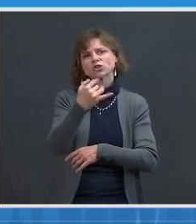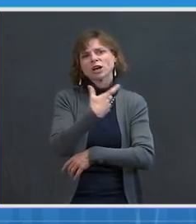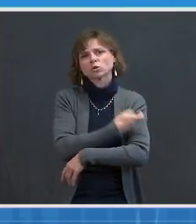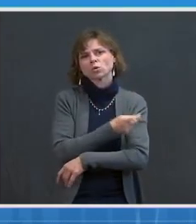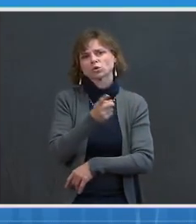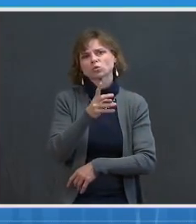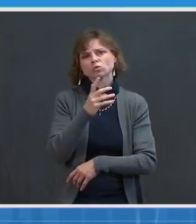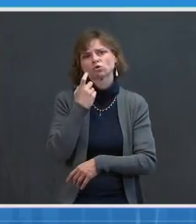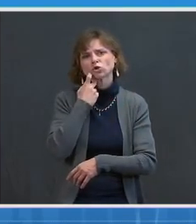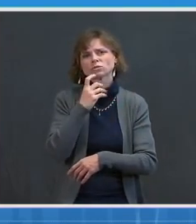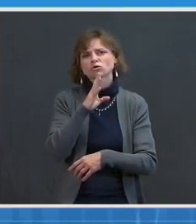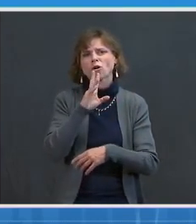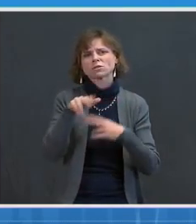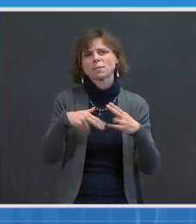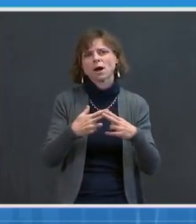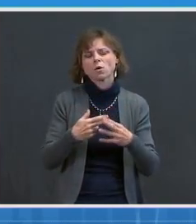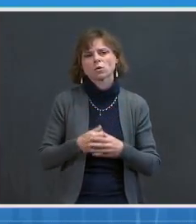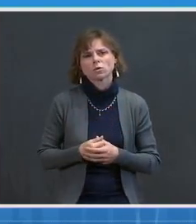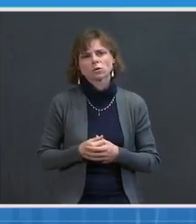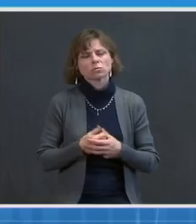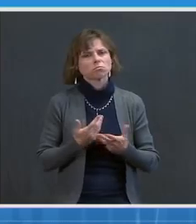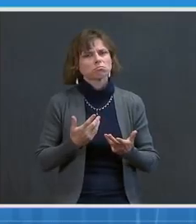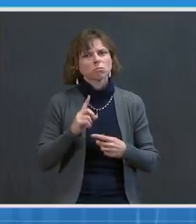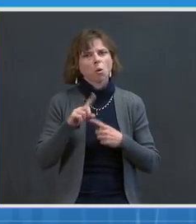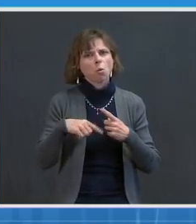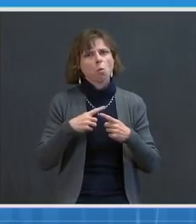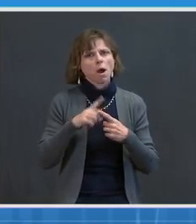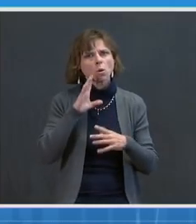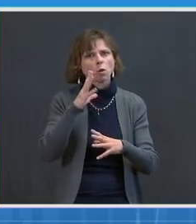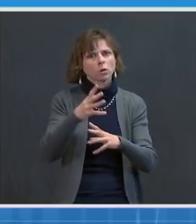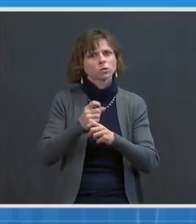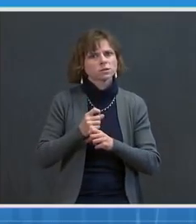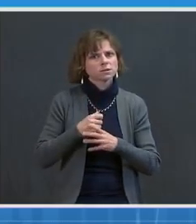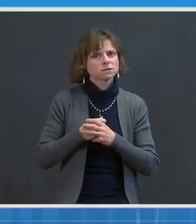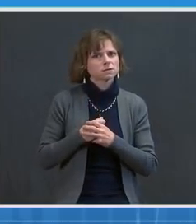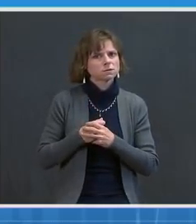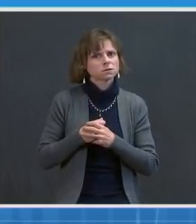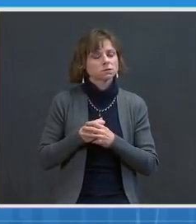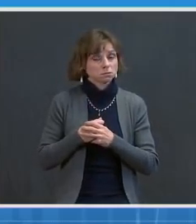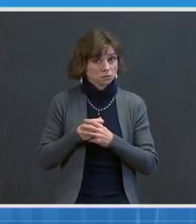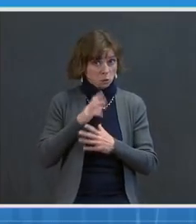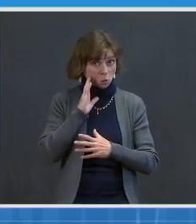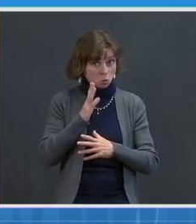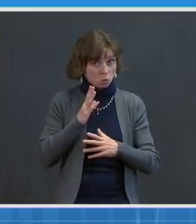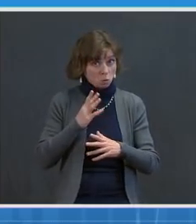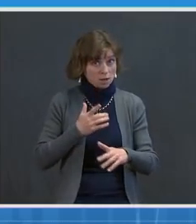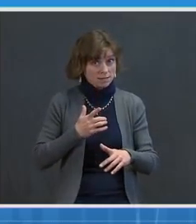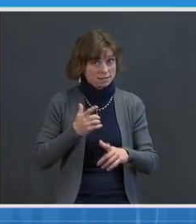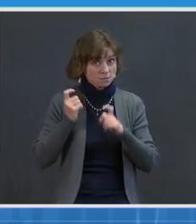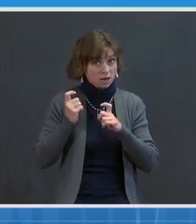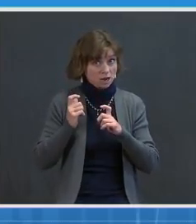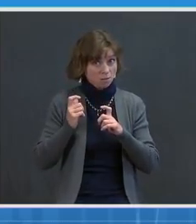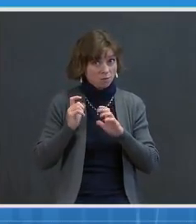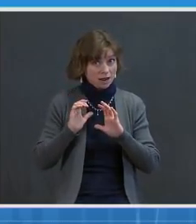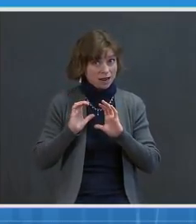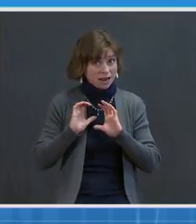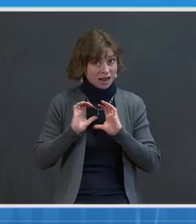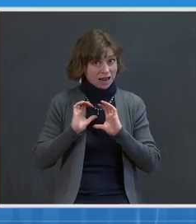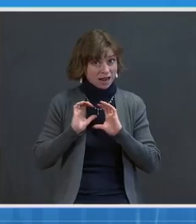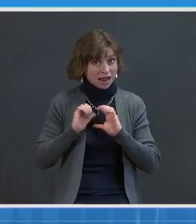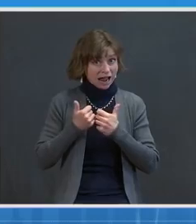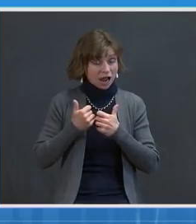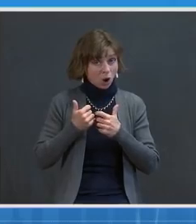about. Is that going to, when would you get those? Is that going to speed how quickly we can get every American